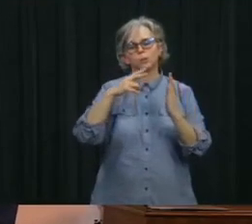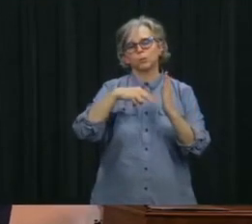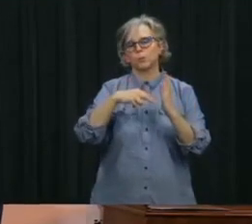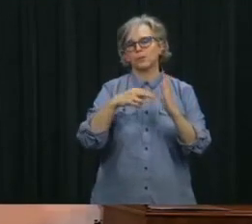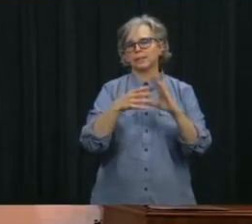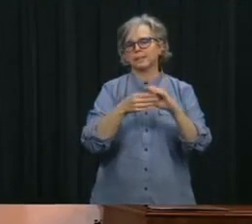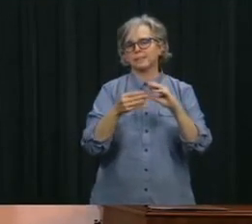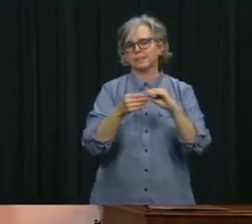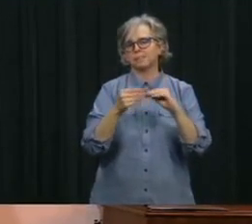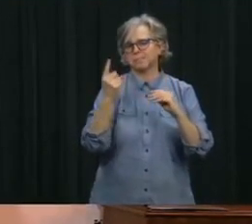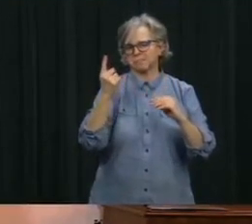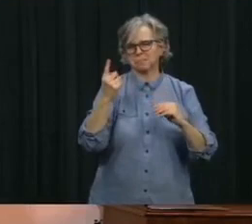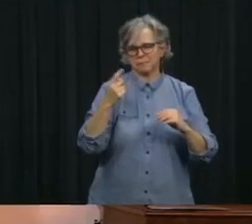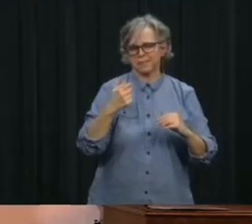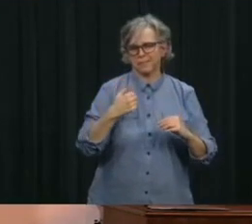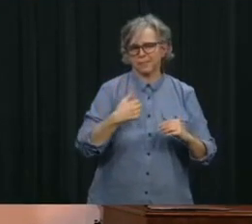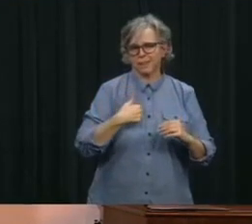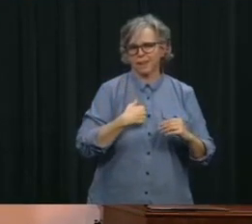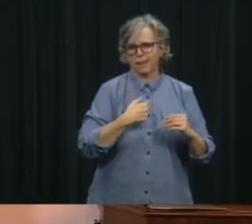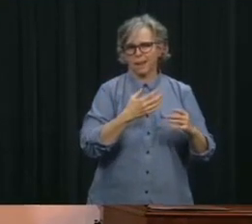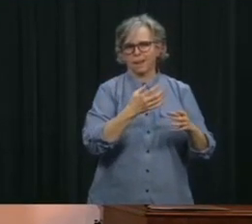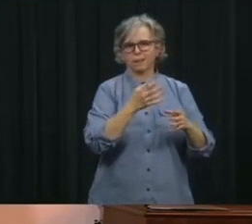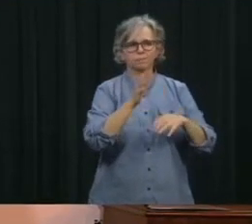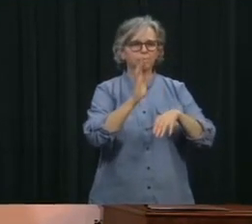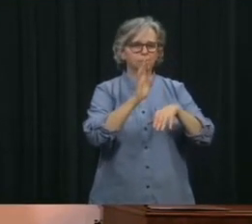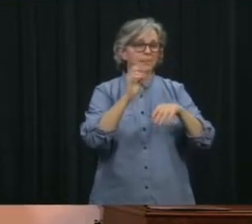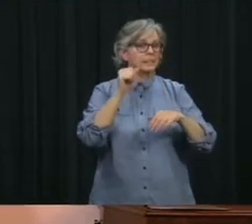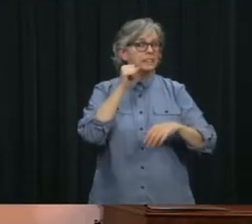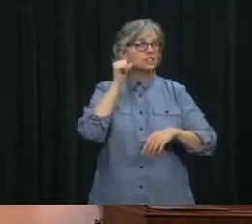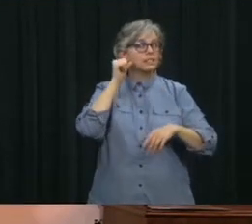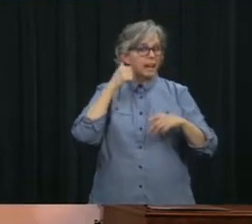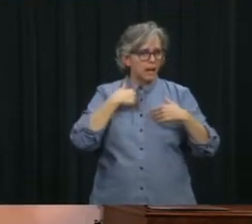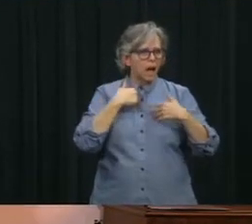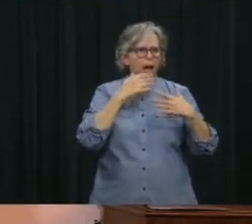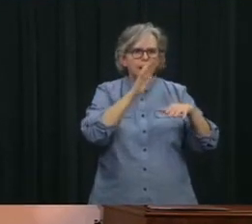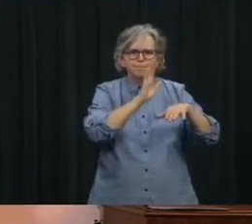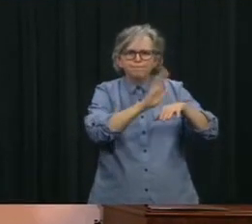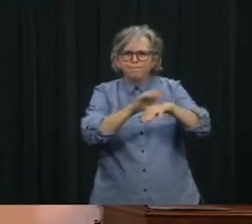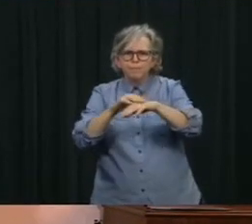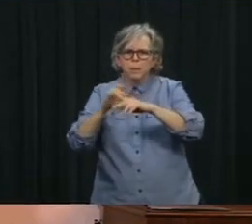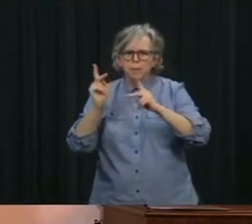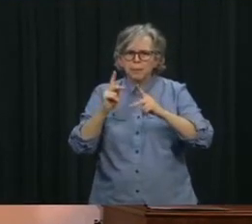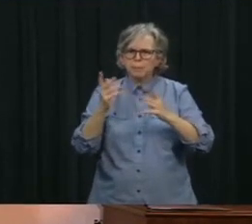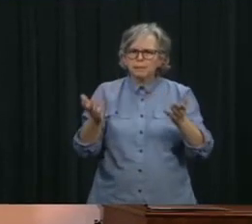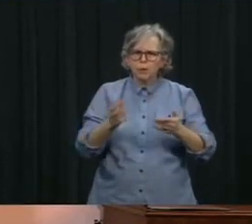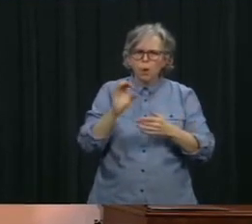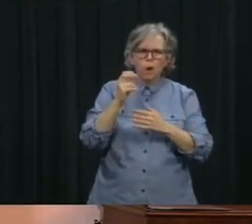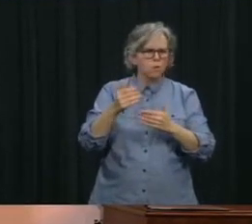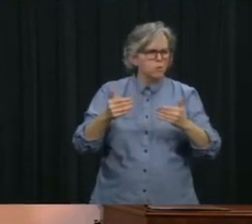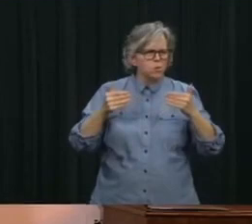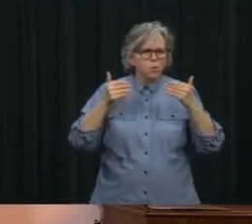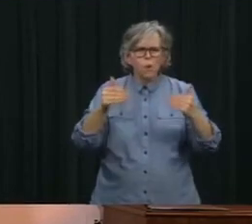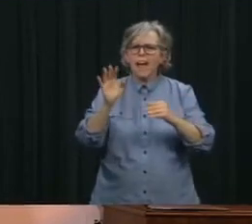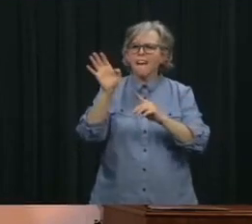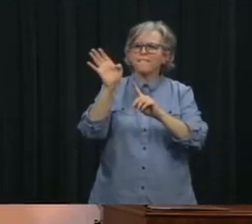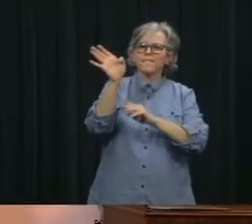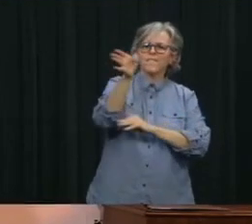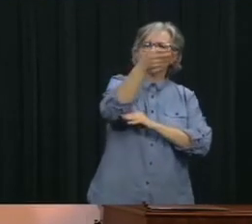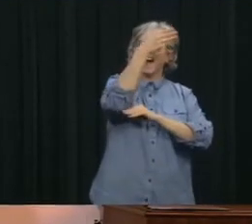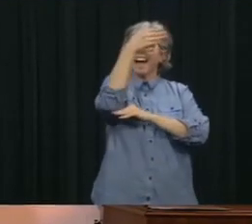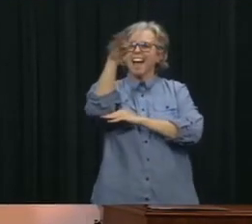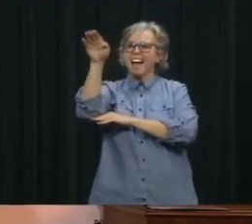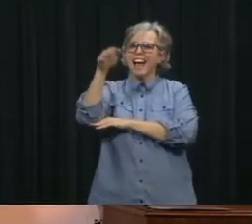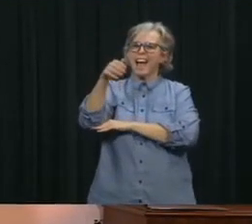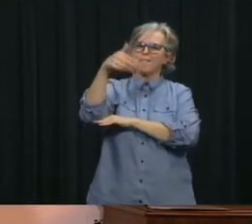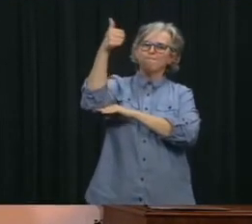I called upon all Ohioans yesterday to fly their flag. I see that a number of you are doing